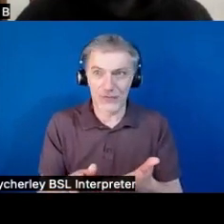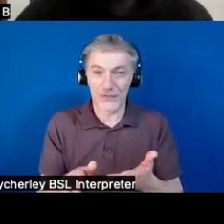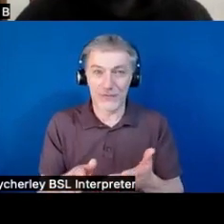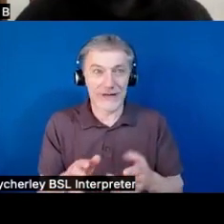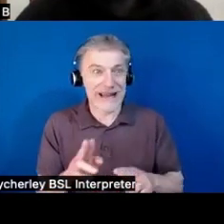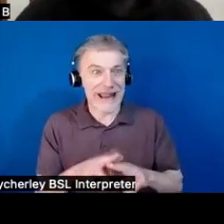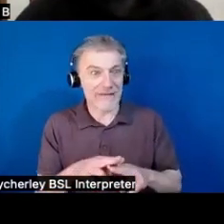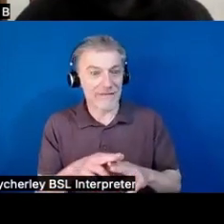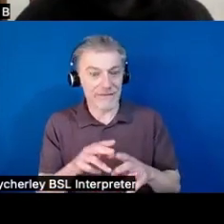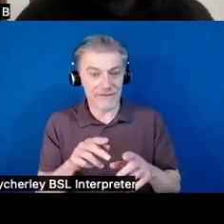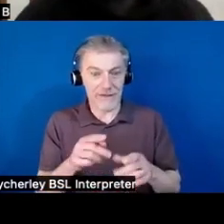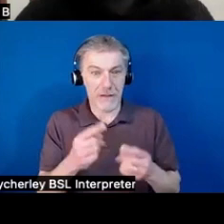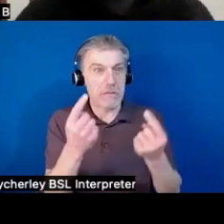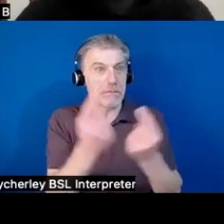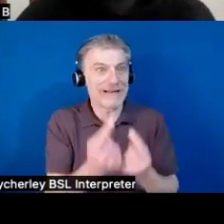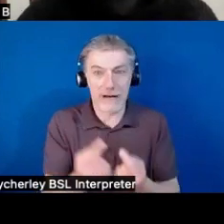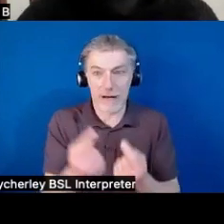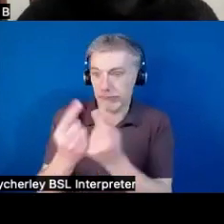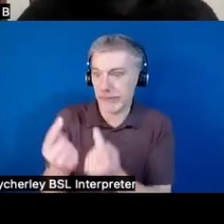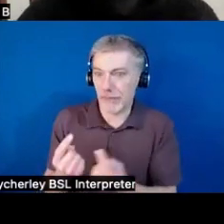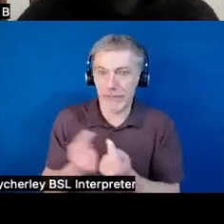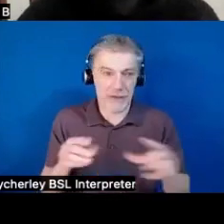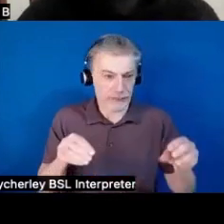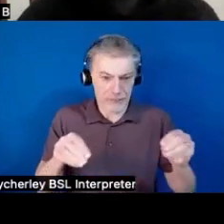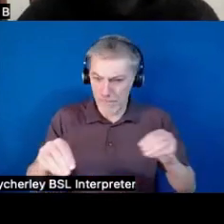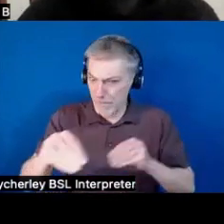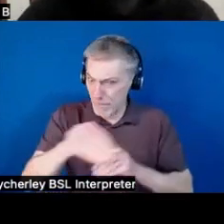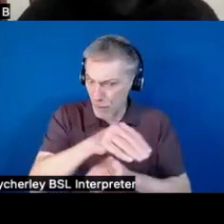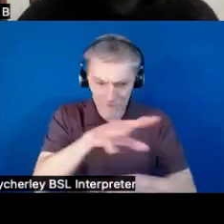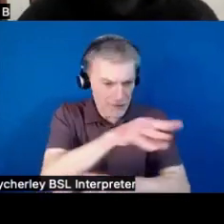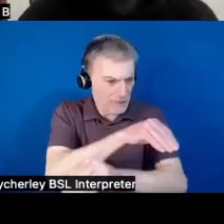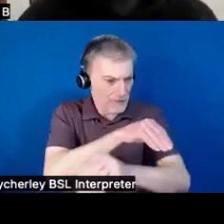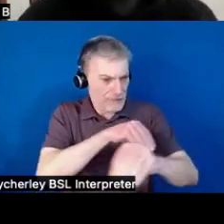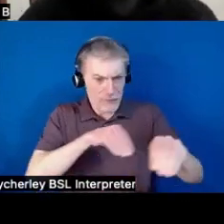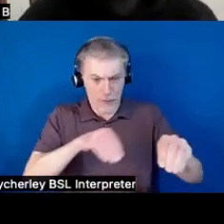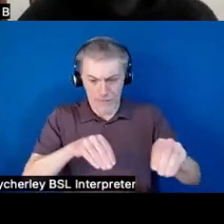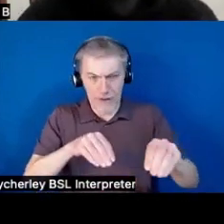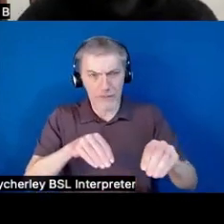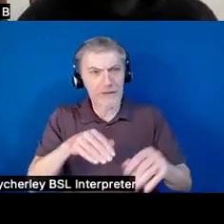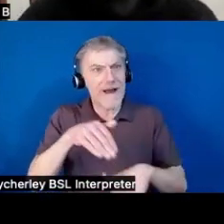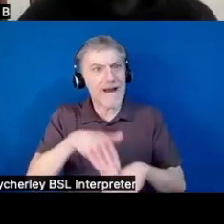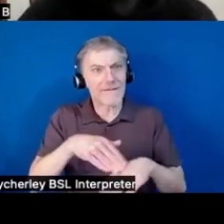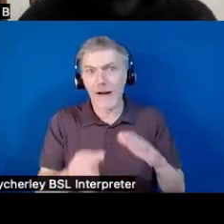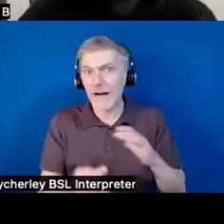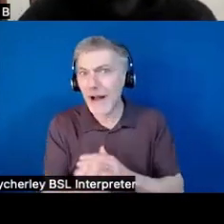of show up as a way where we're making this idea of a Crip fragmentation?